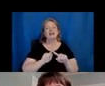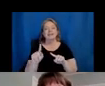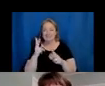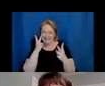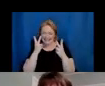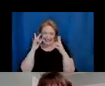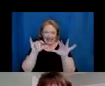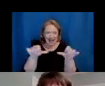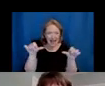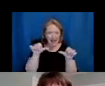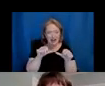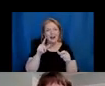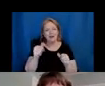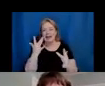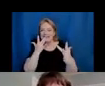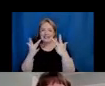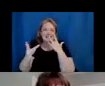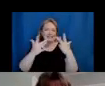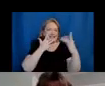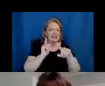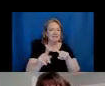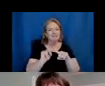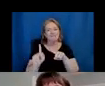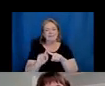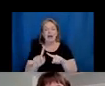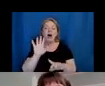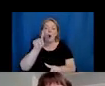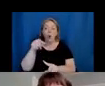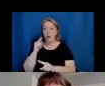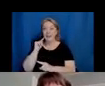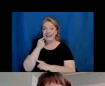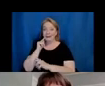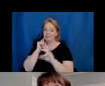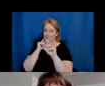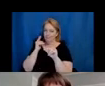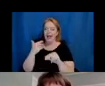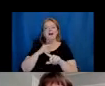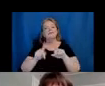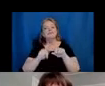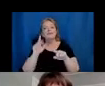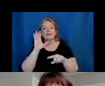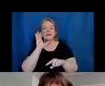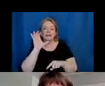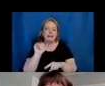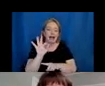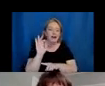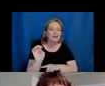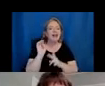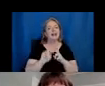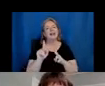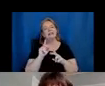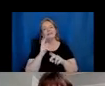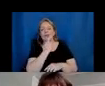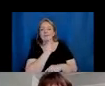this area through your taste buds. And it's not just candy shops. Bakeries and cafes are also listed as potential stops if you're